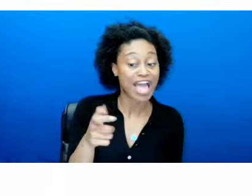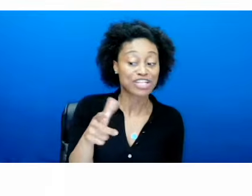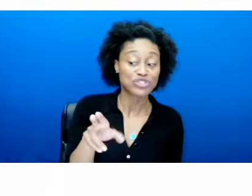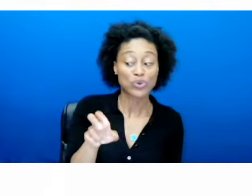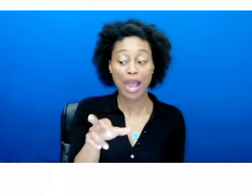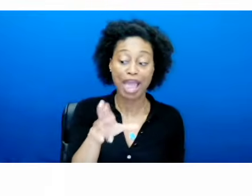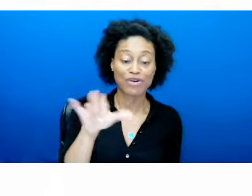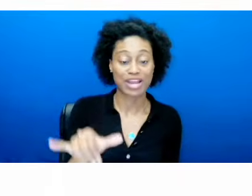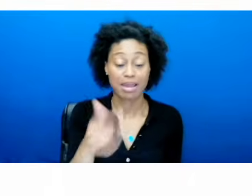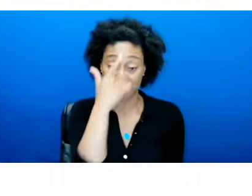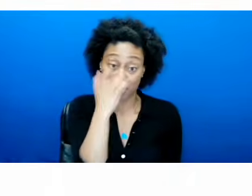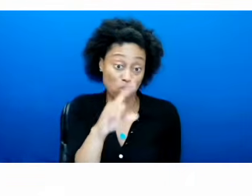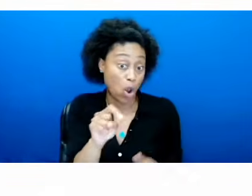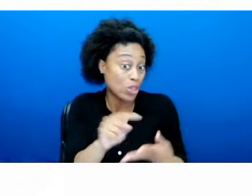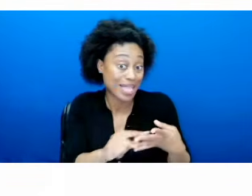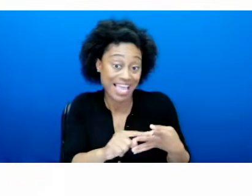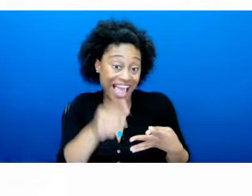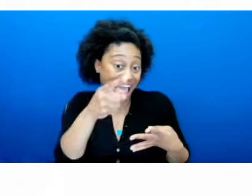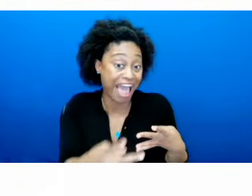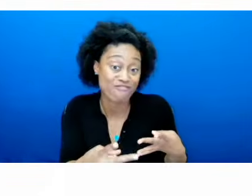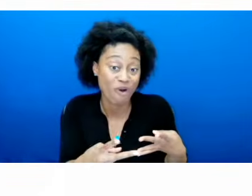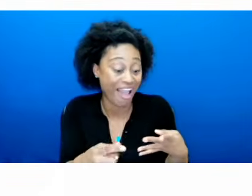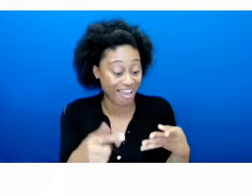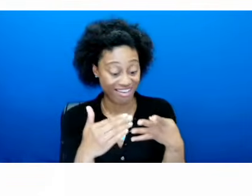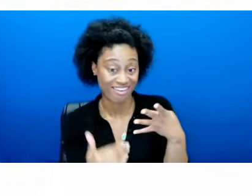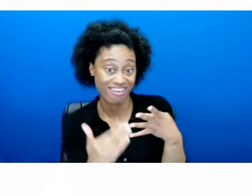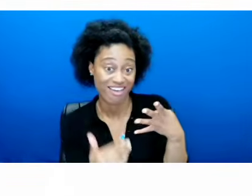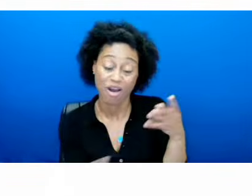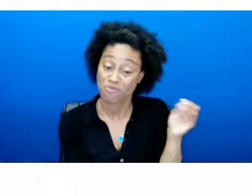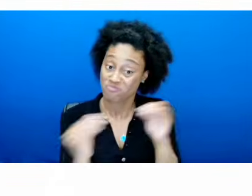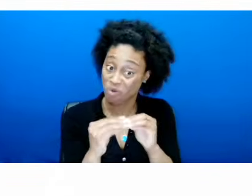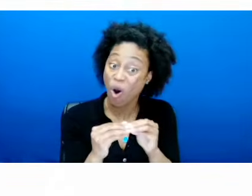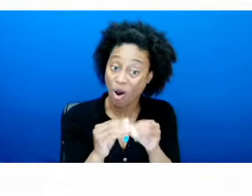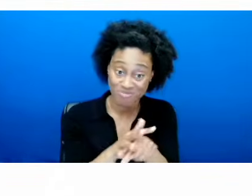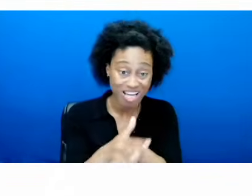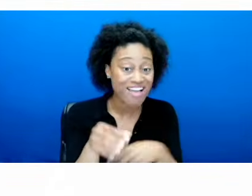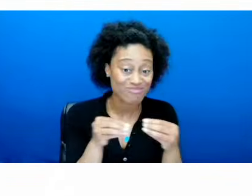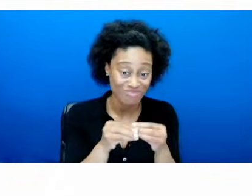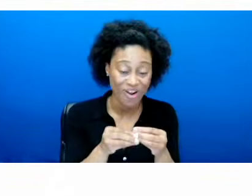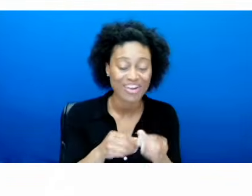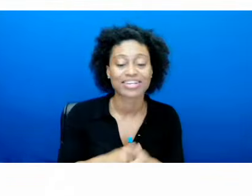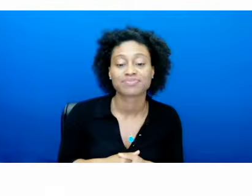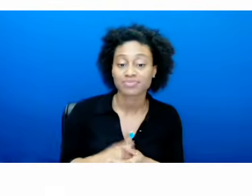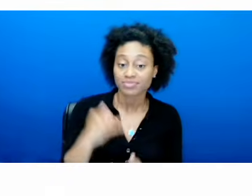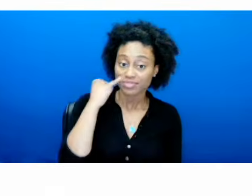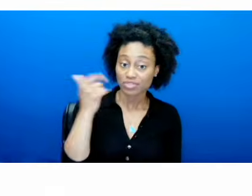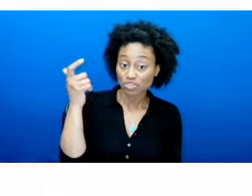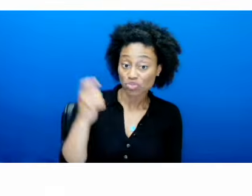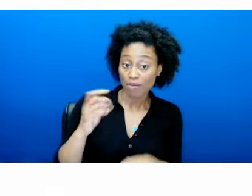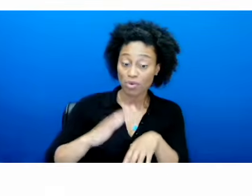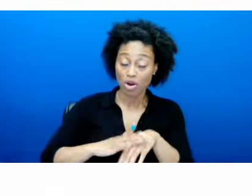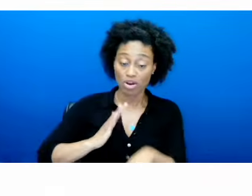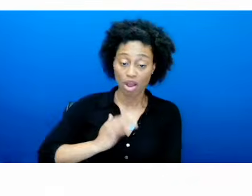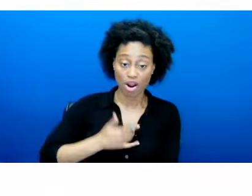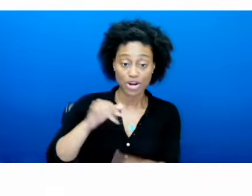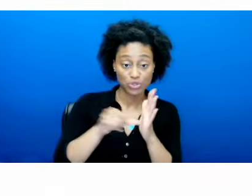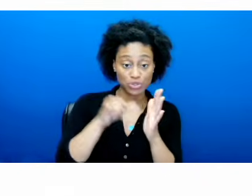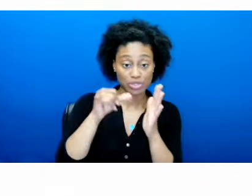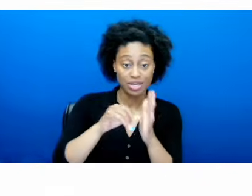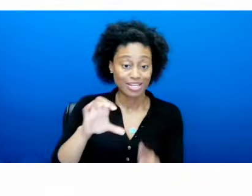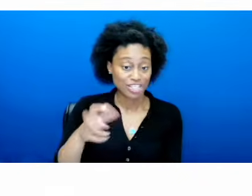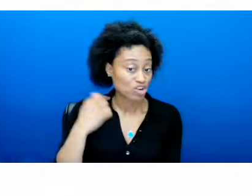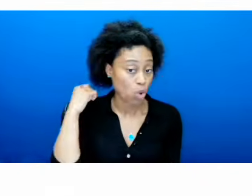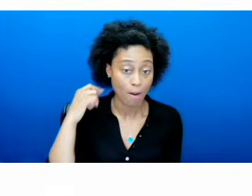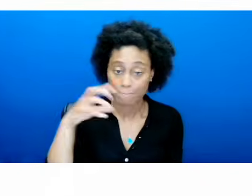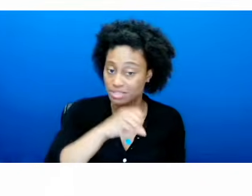we are only halfway through. We have plenty more, of course. If you are subscribed to our YouTube channel, you will not miss a